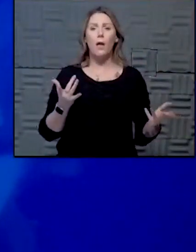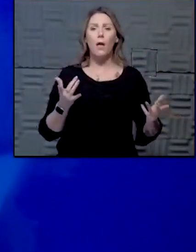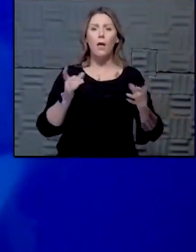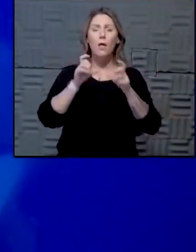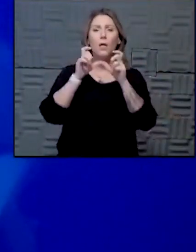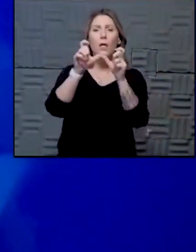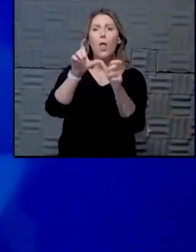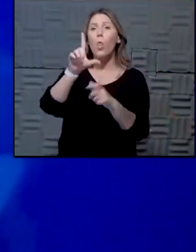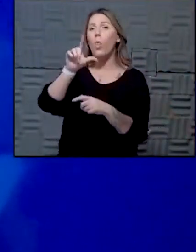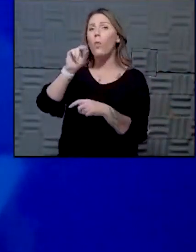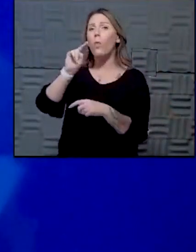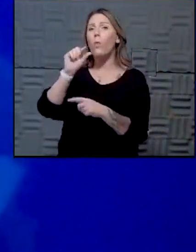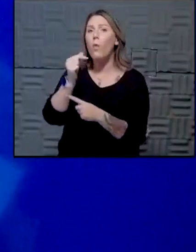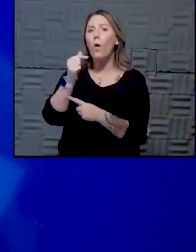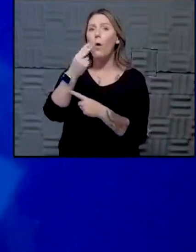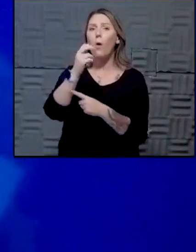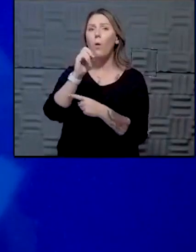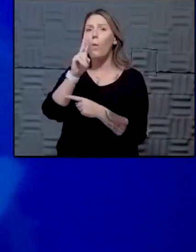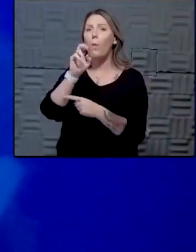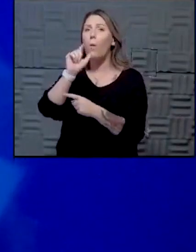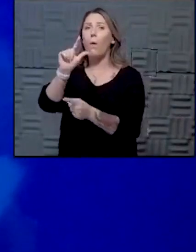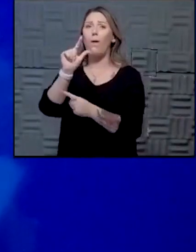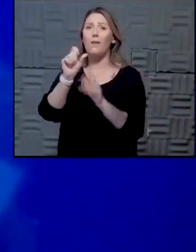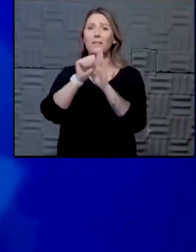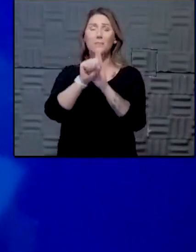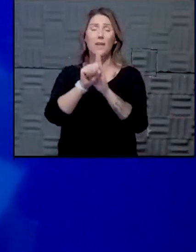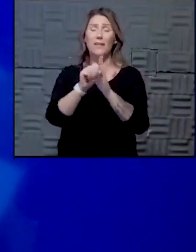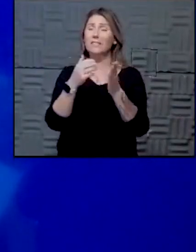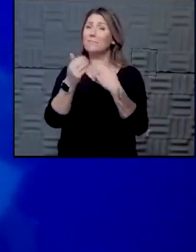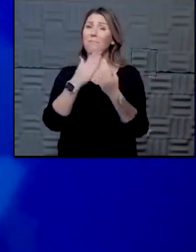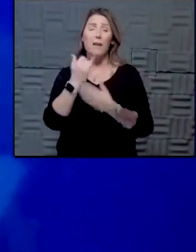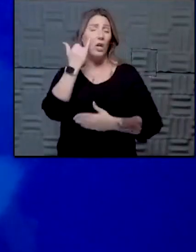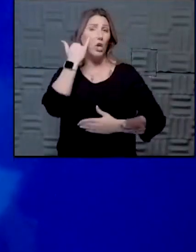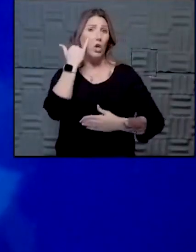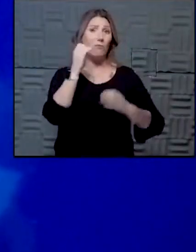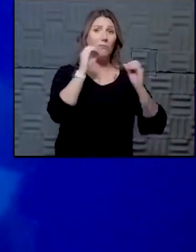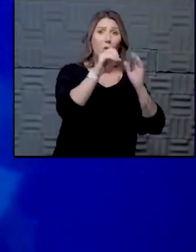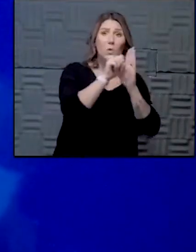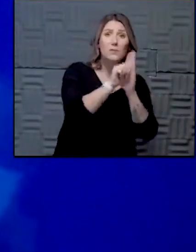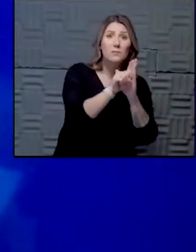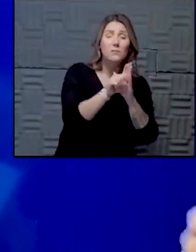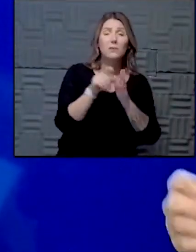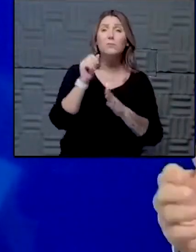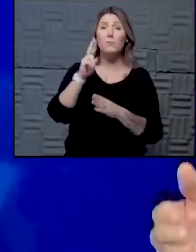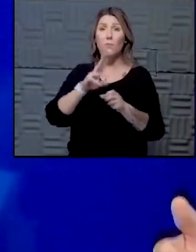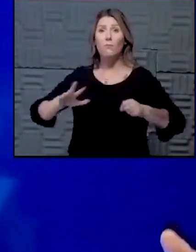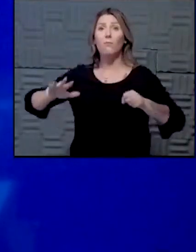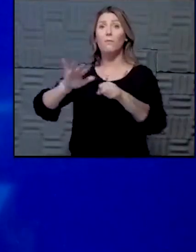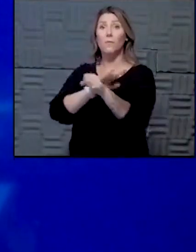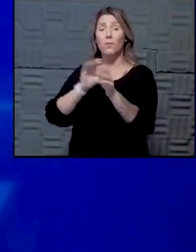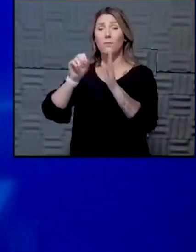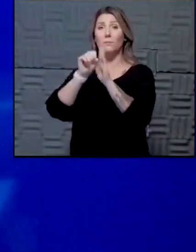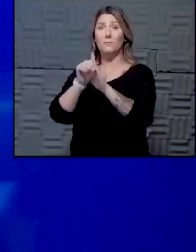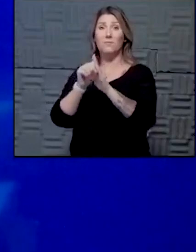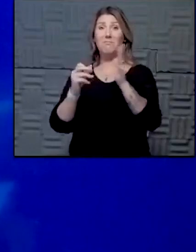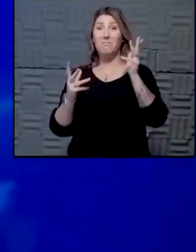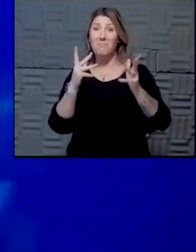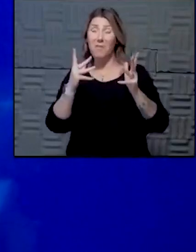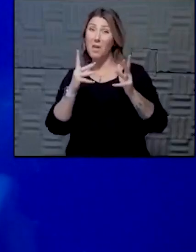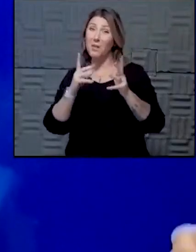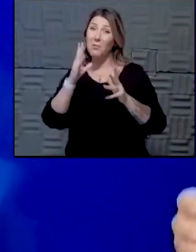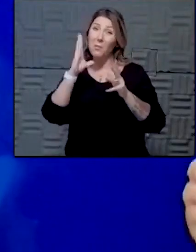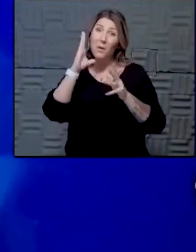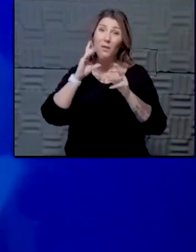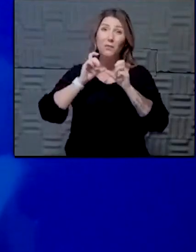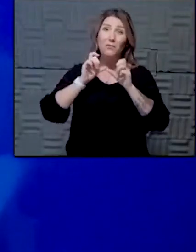haul syndrome can get you, whether you're asymptomatic or fully symptomatic, you may get long haul syndrome,